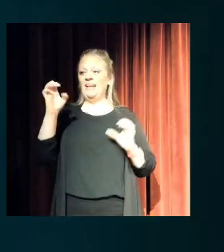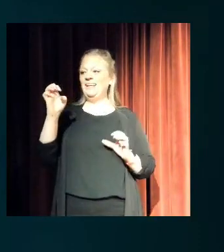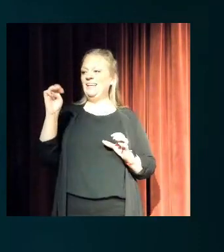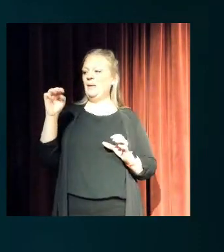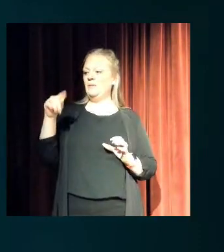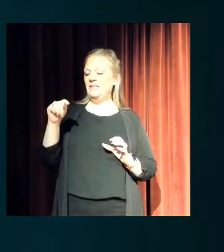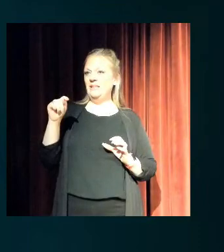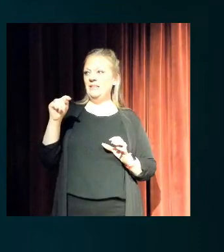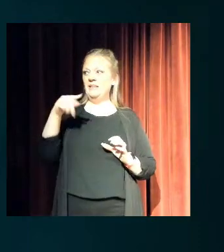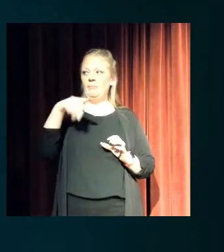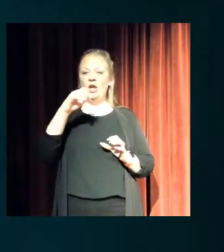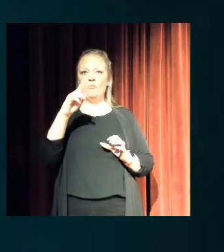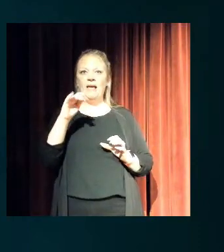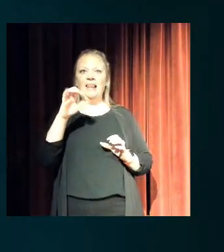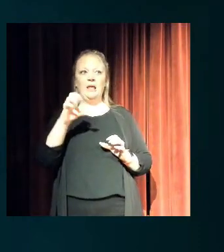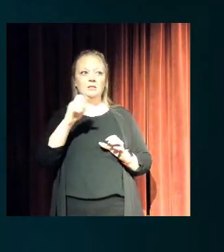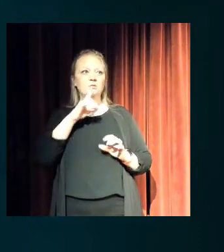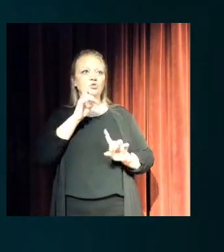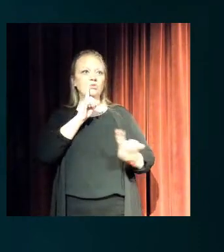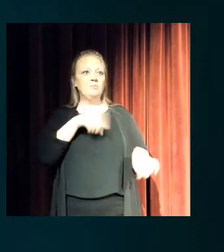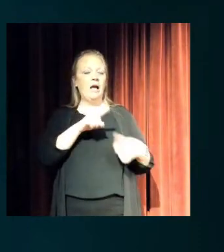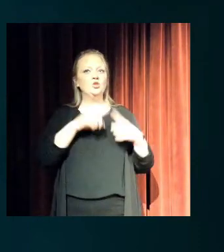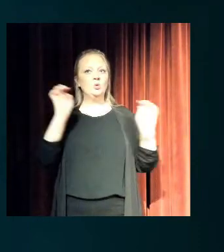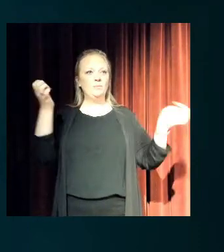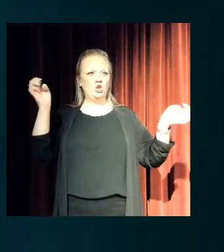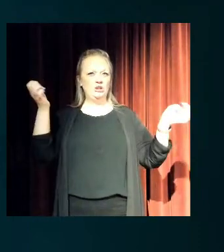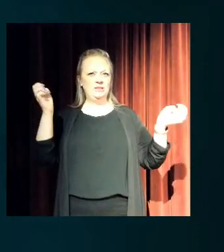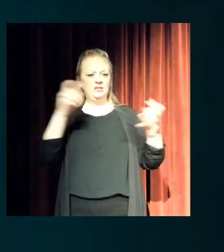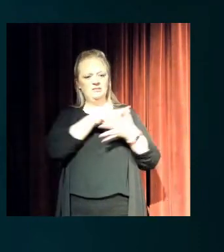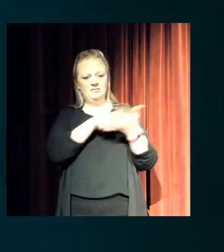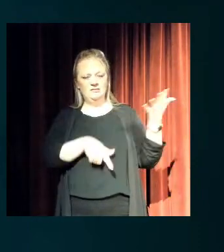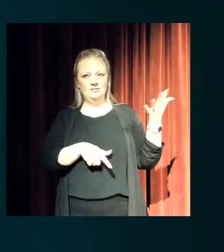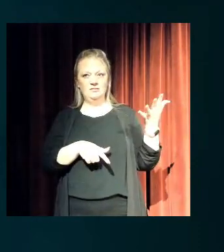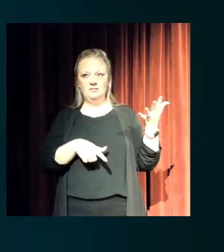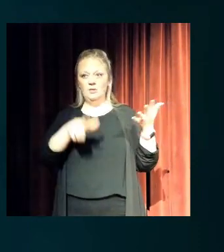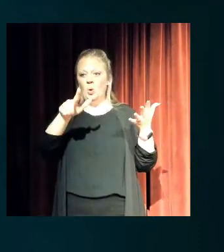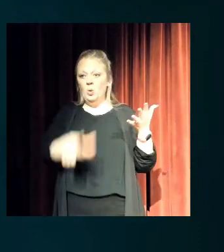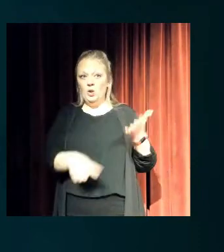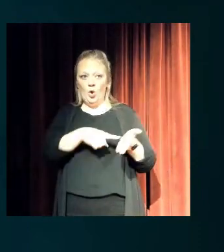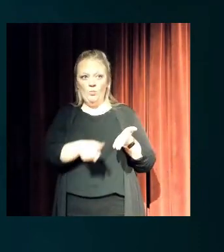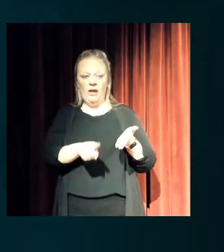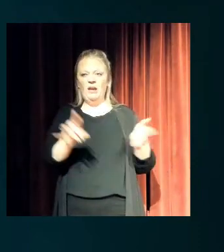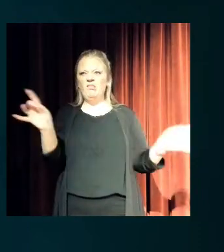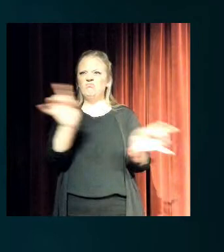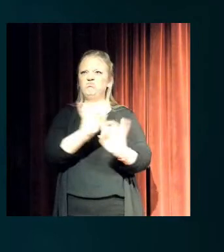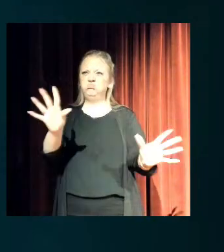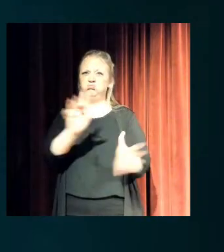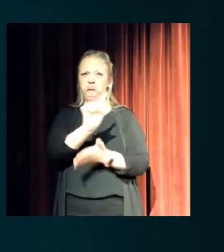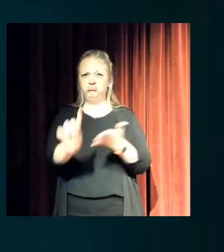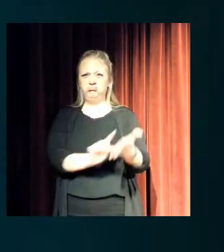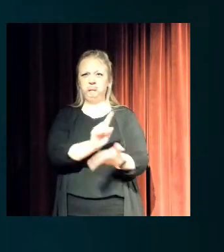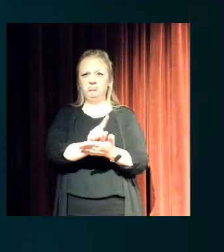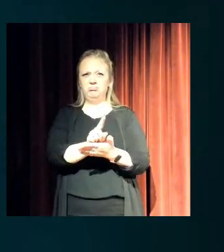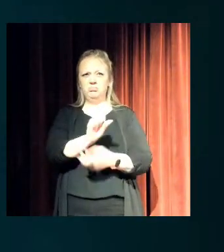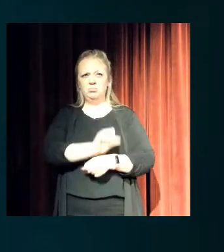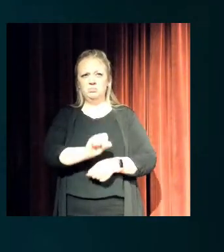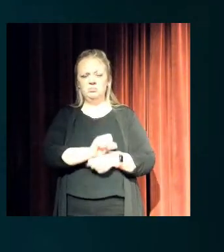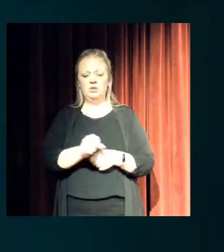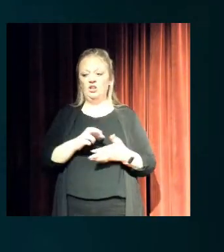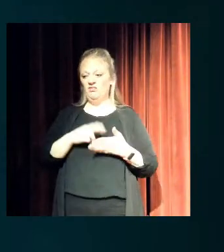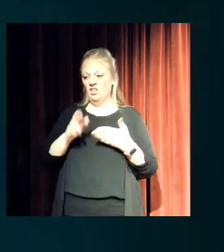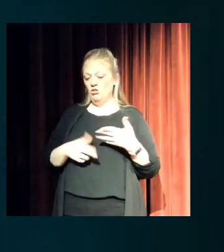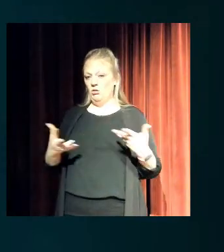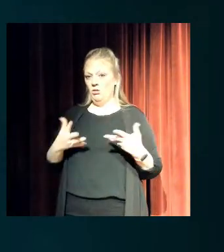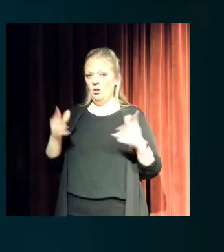medical emergencies due to many factors, including low pay and brutal hours. As a result, it